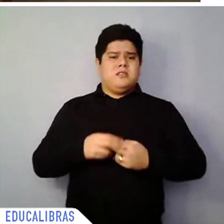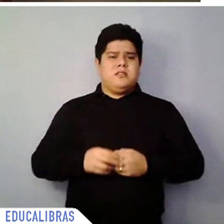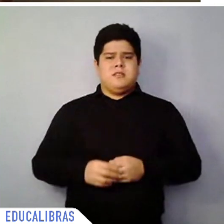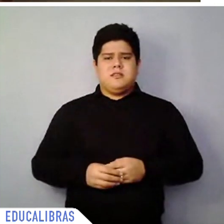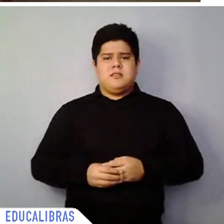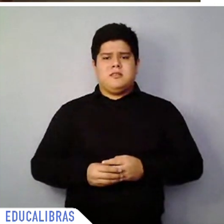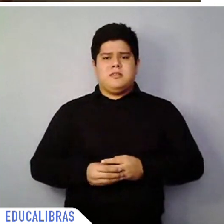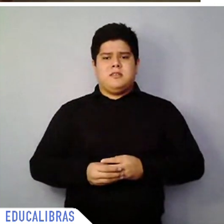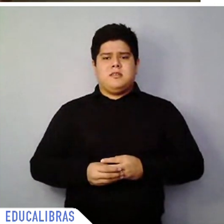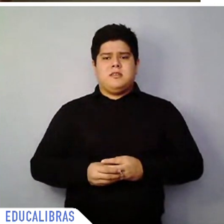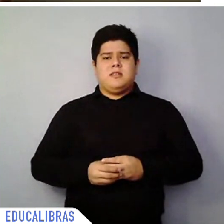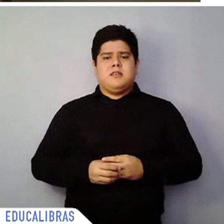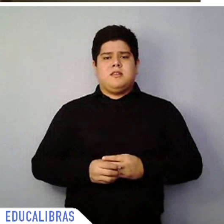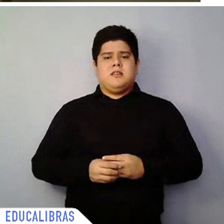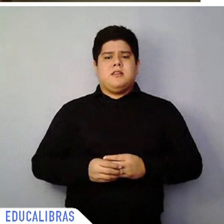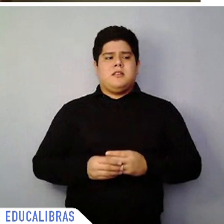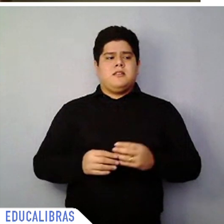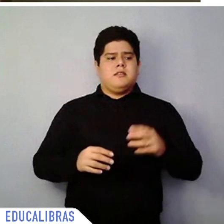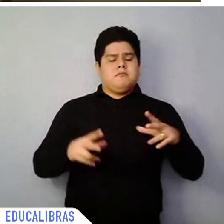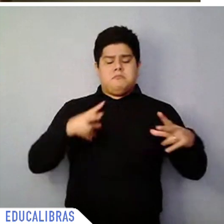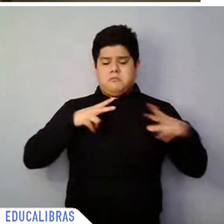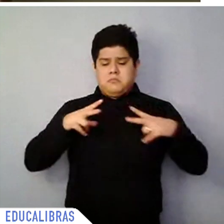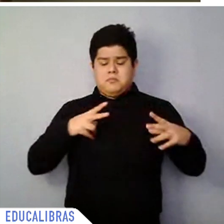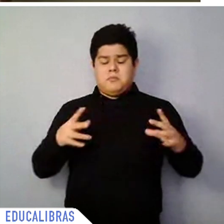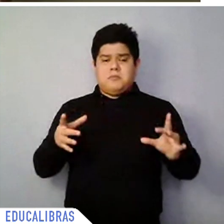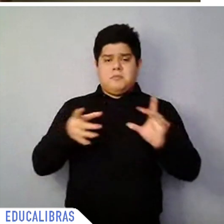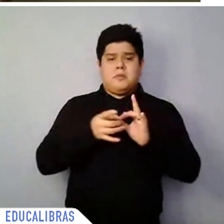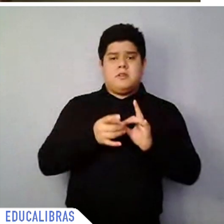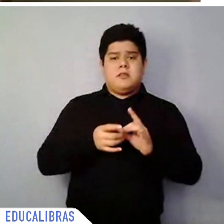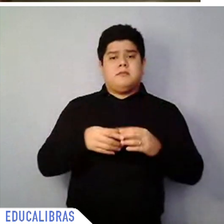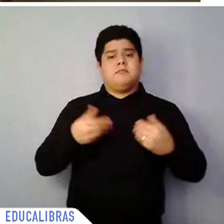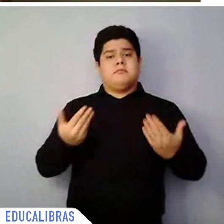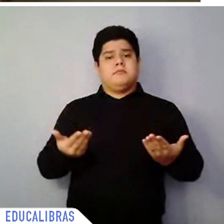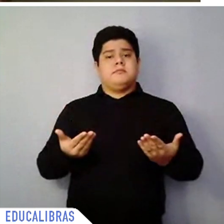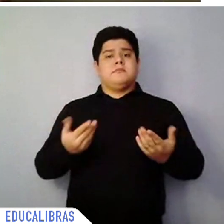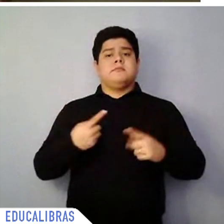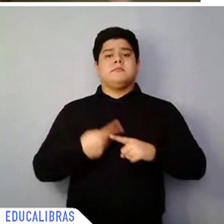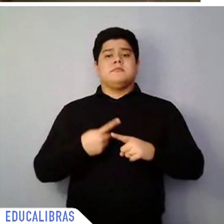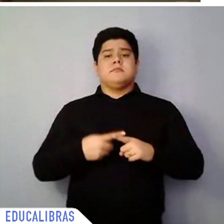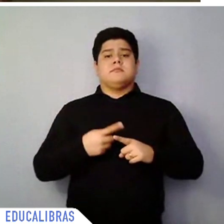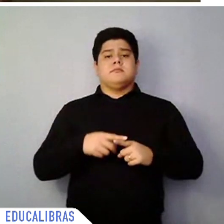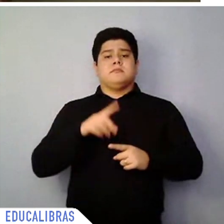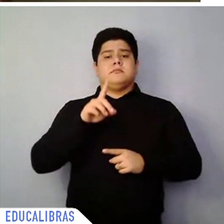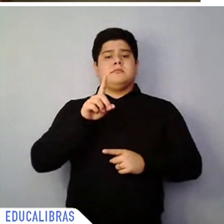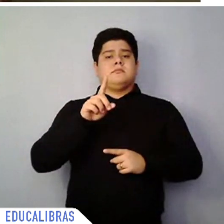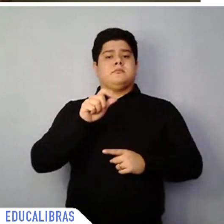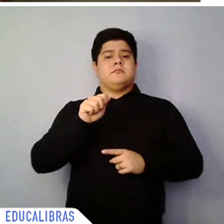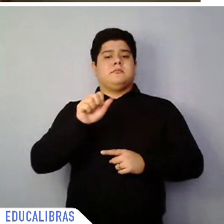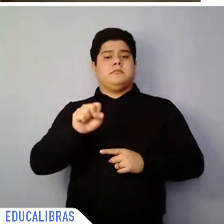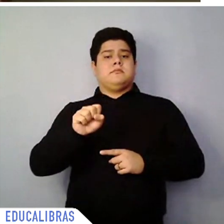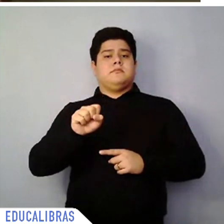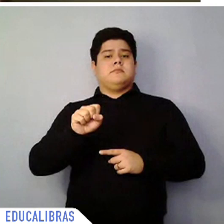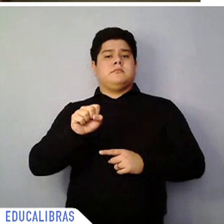that again? We don't have to have this opposition between